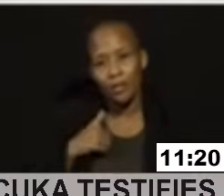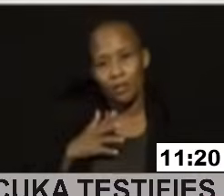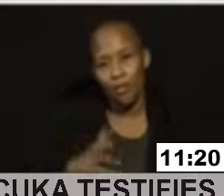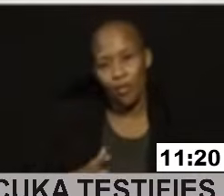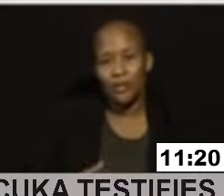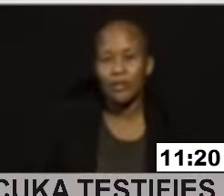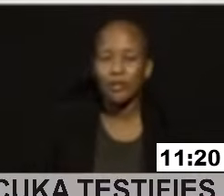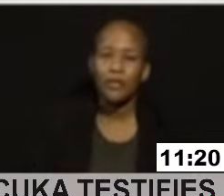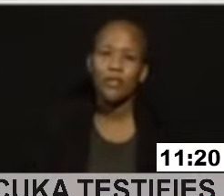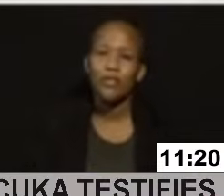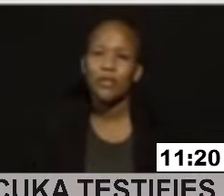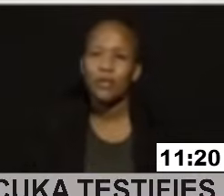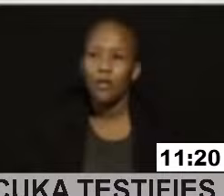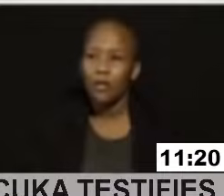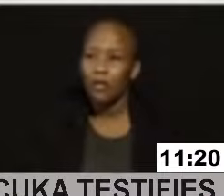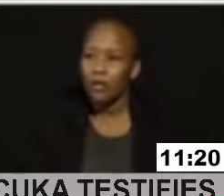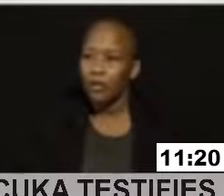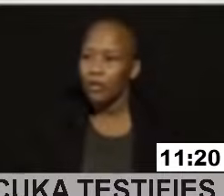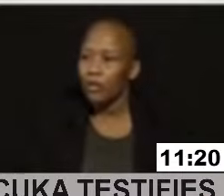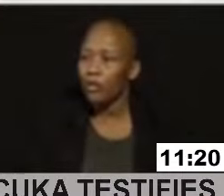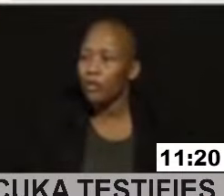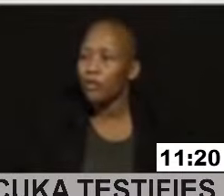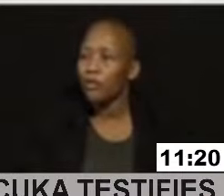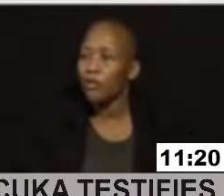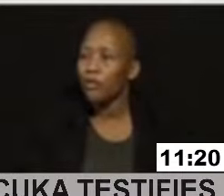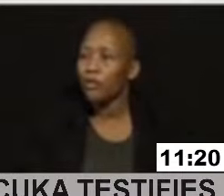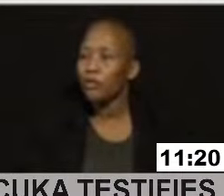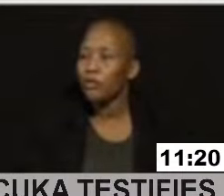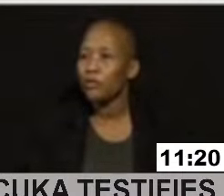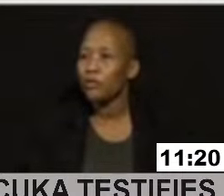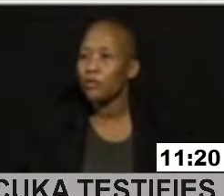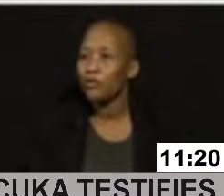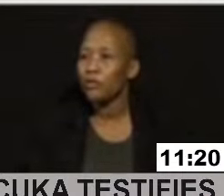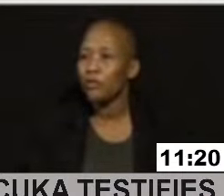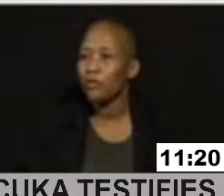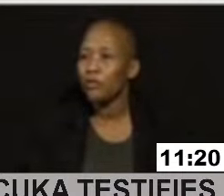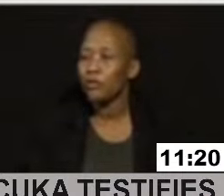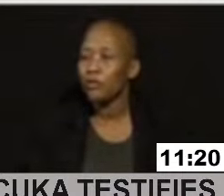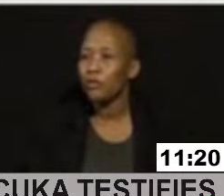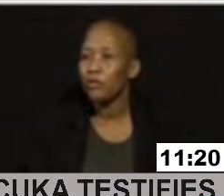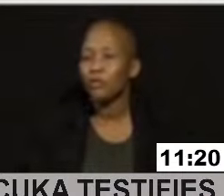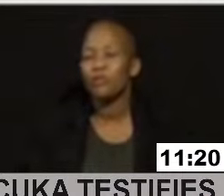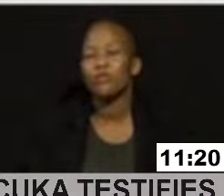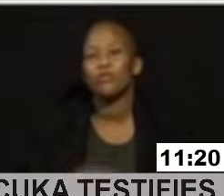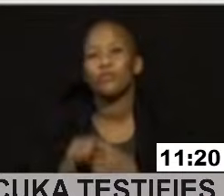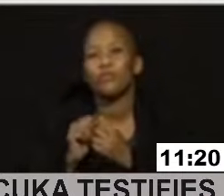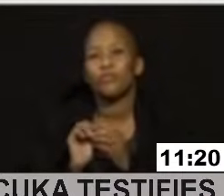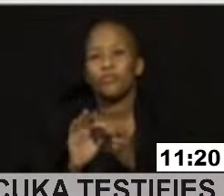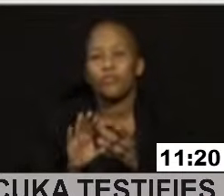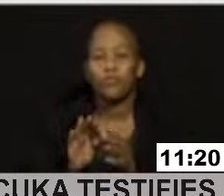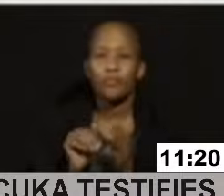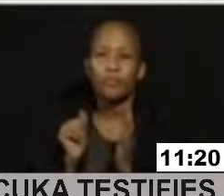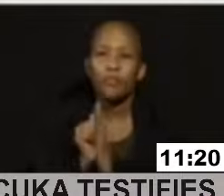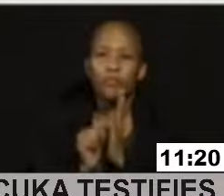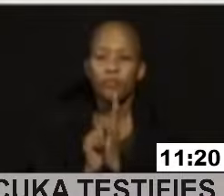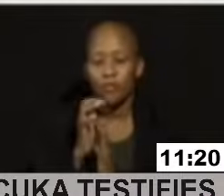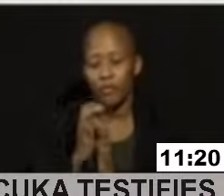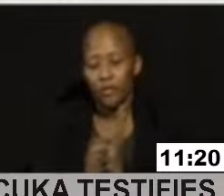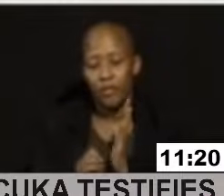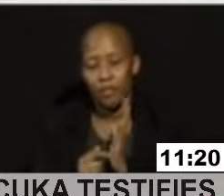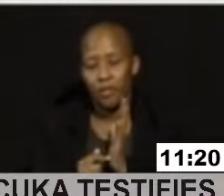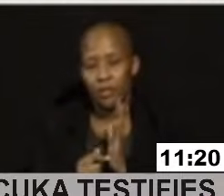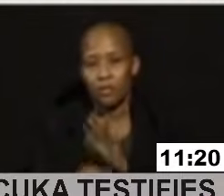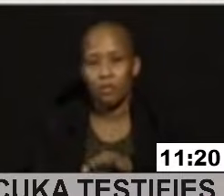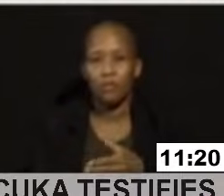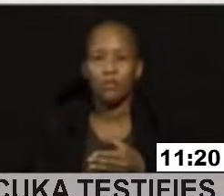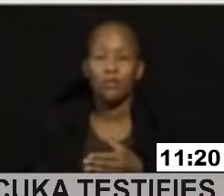Yes. Just to pick up on a portion of your statement, and in paragraph 15